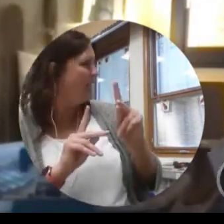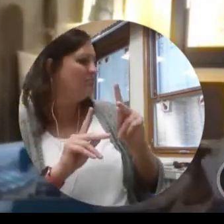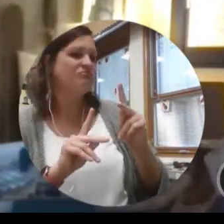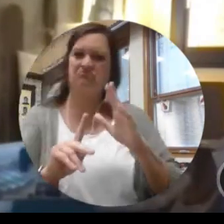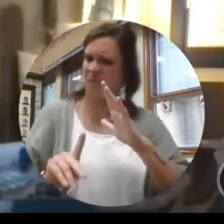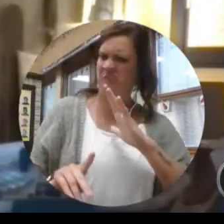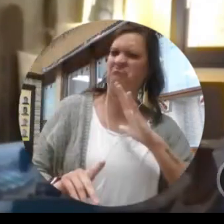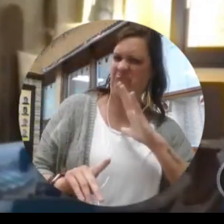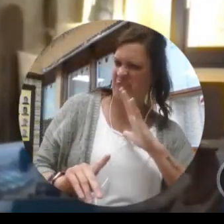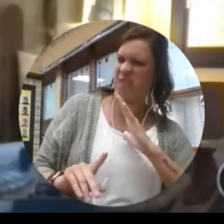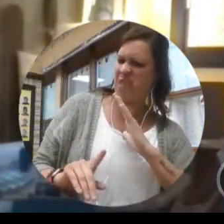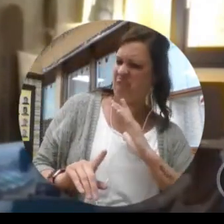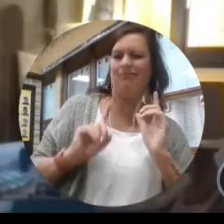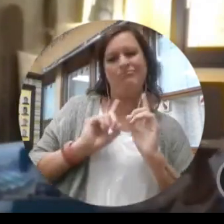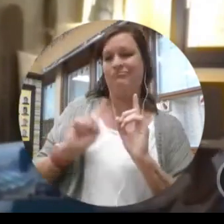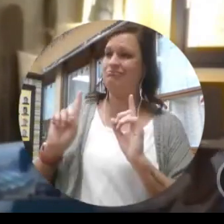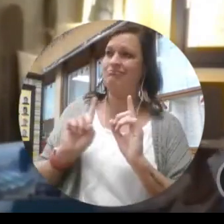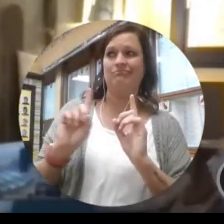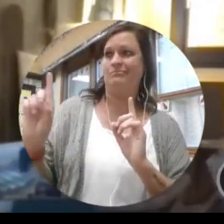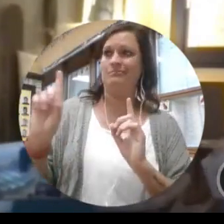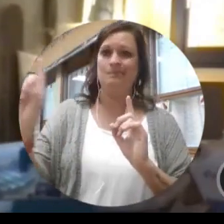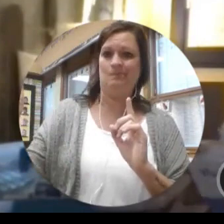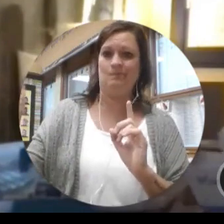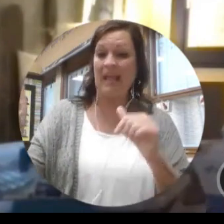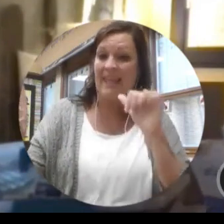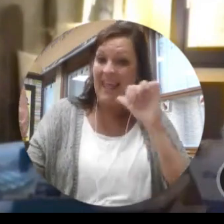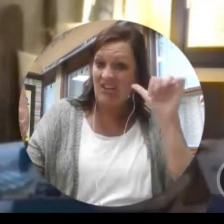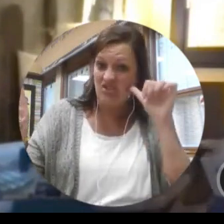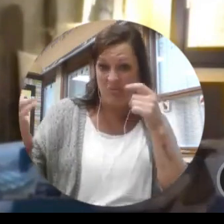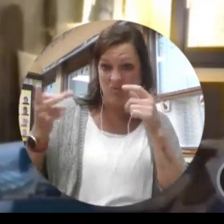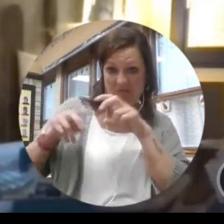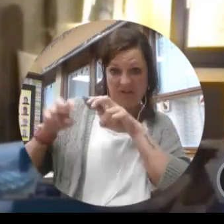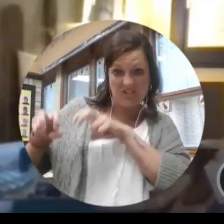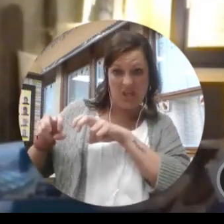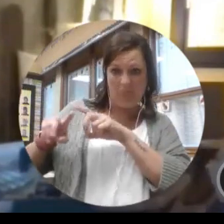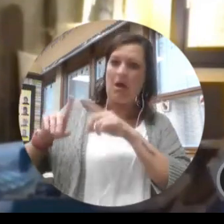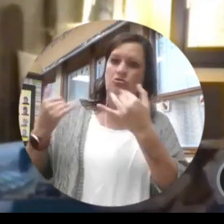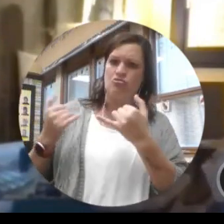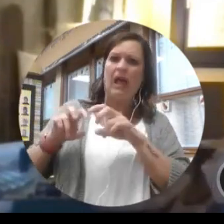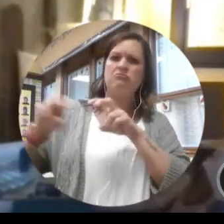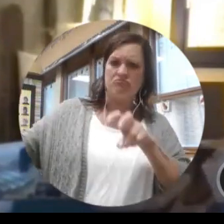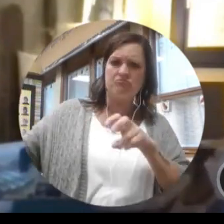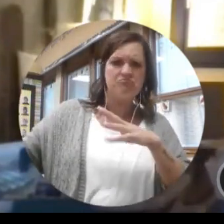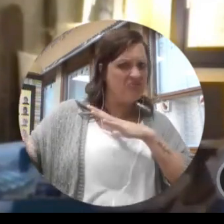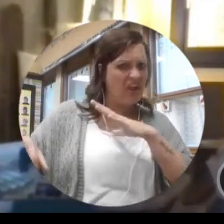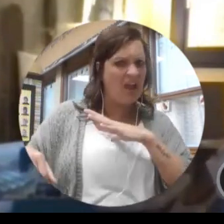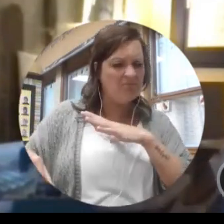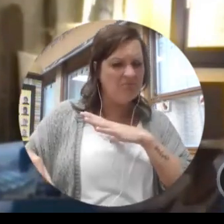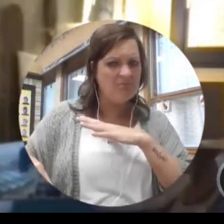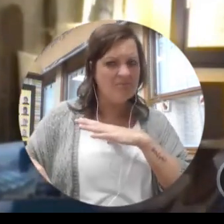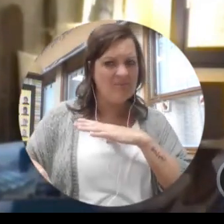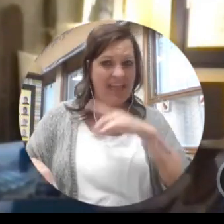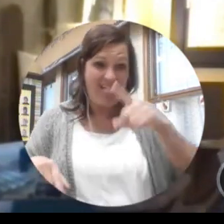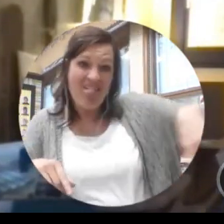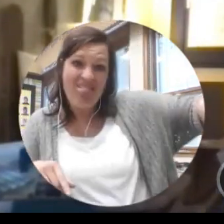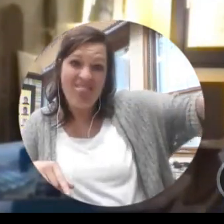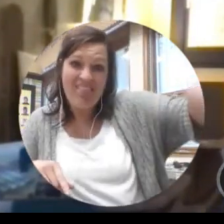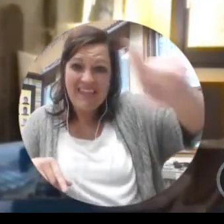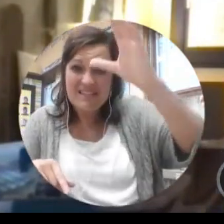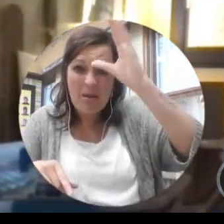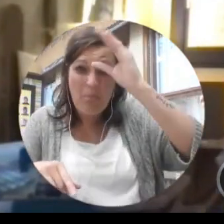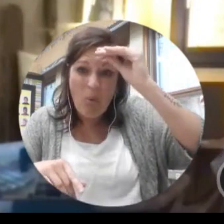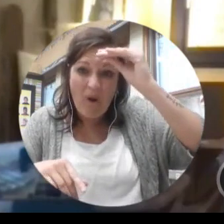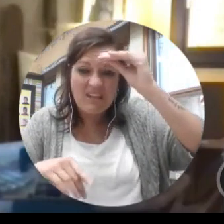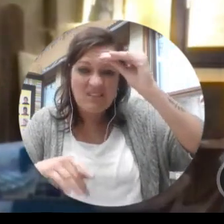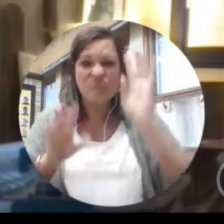felt bad. Jack had been nice to sit with me yesterday. If you had to choose one, would you rather never take a shower again or never brush your teeth? A